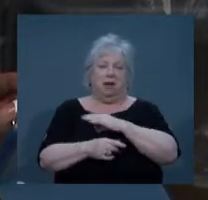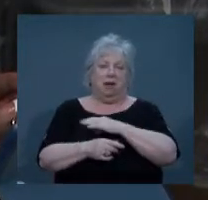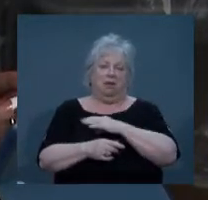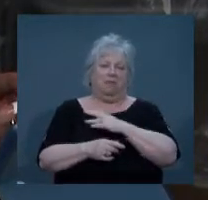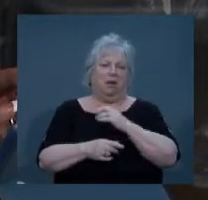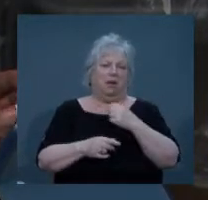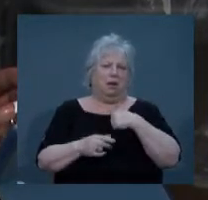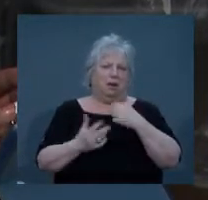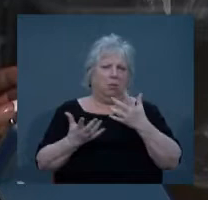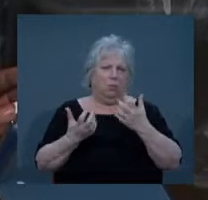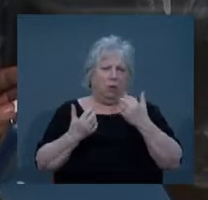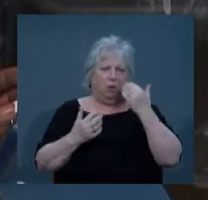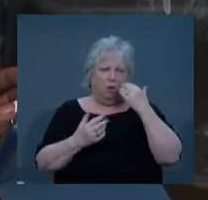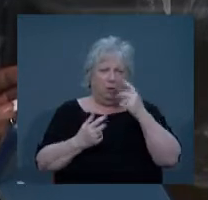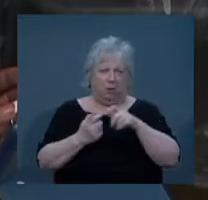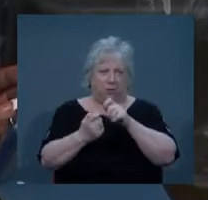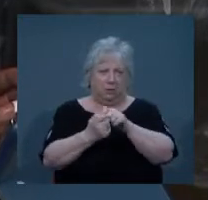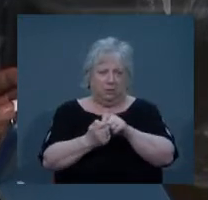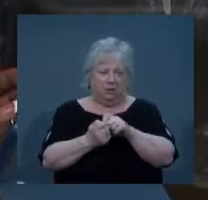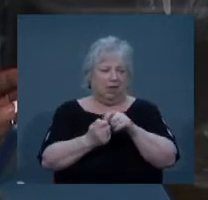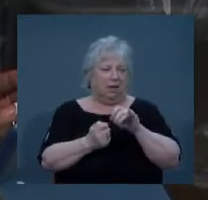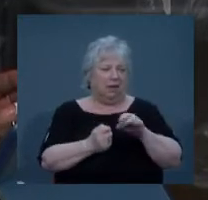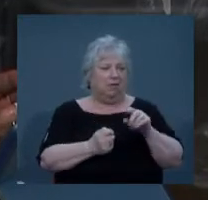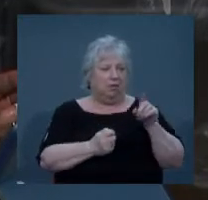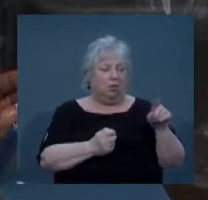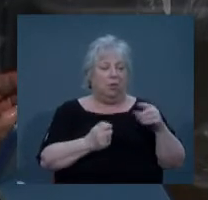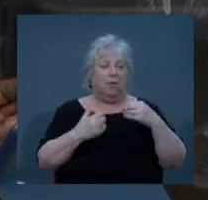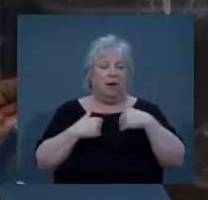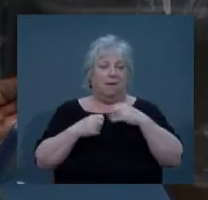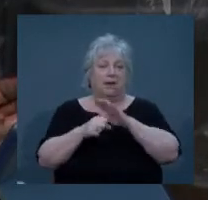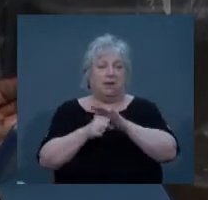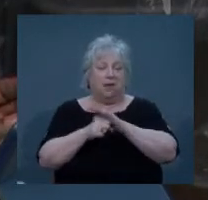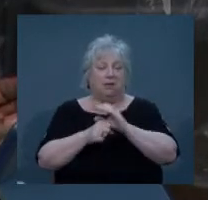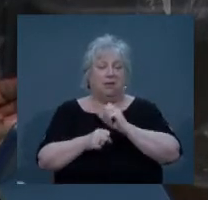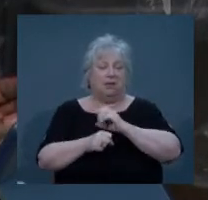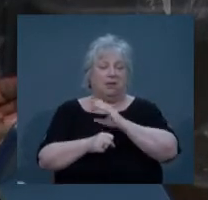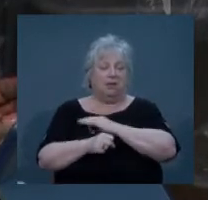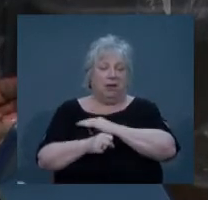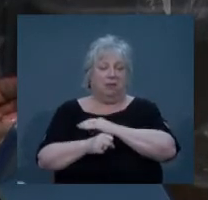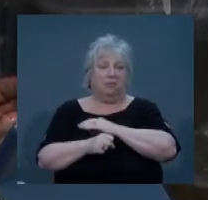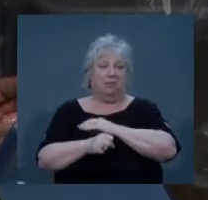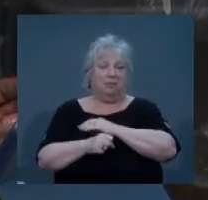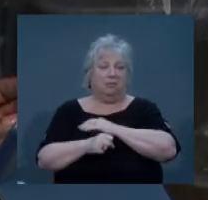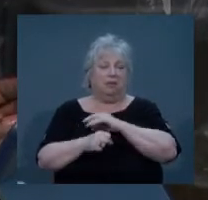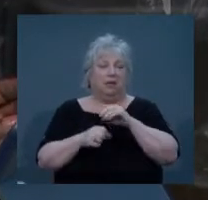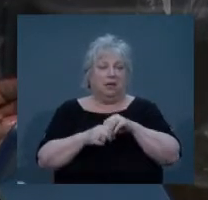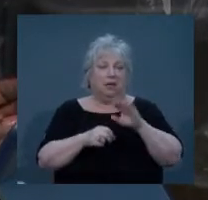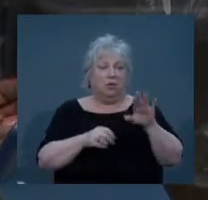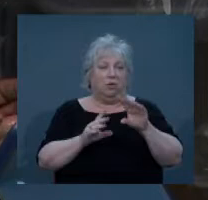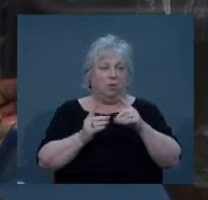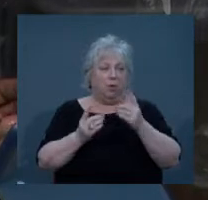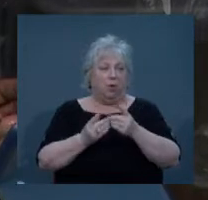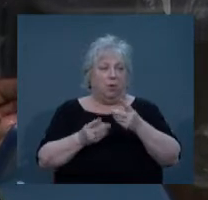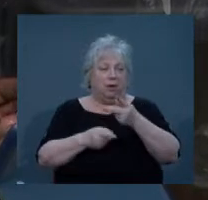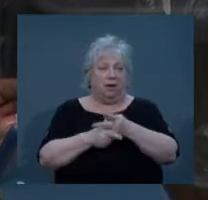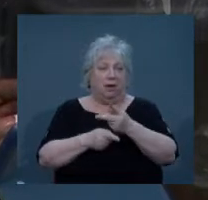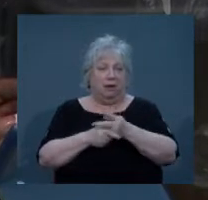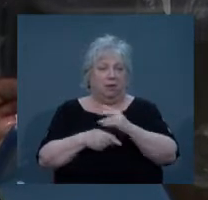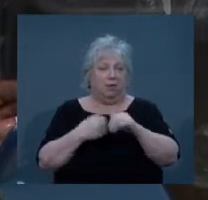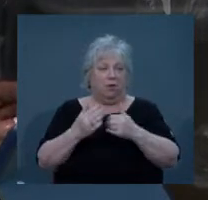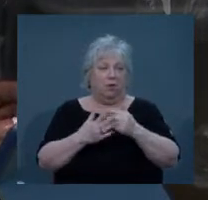know specifically if you have enough staff in your department to take care of all your